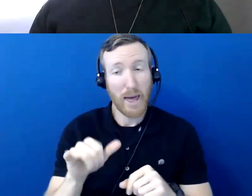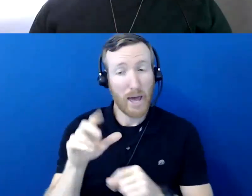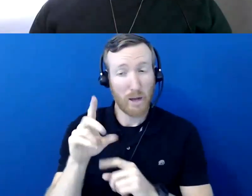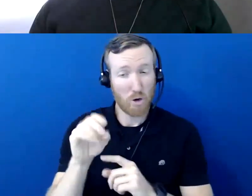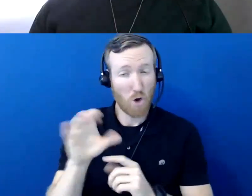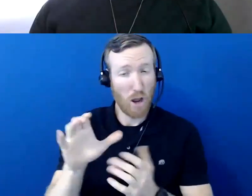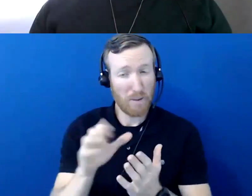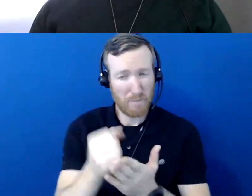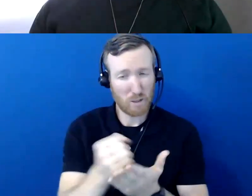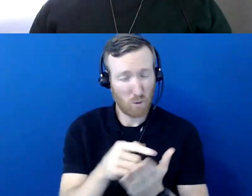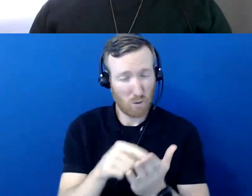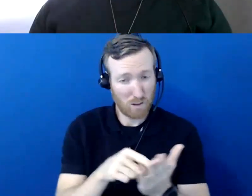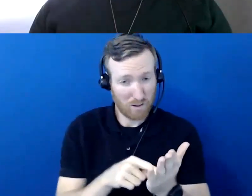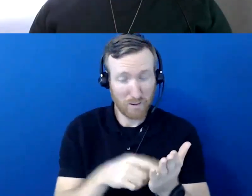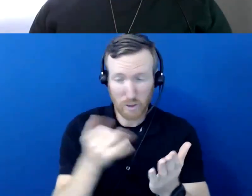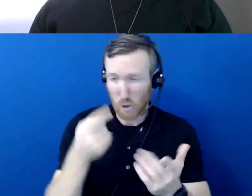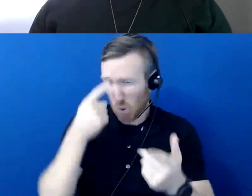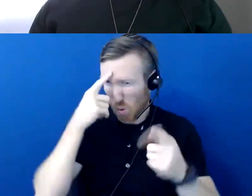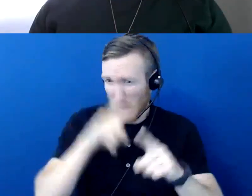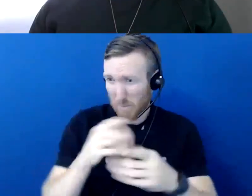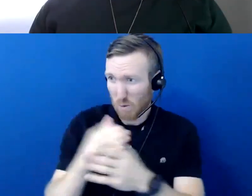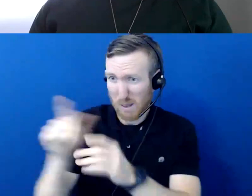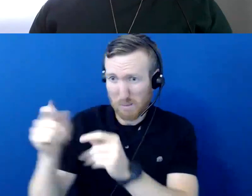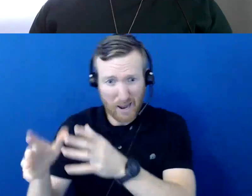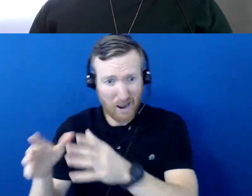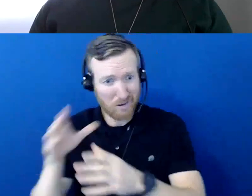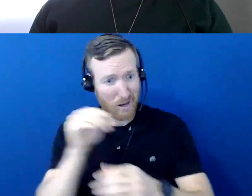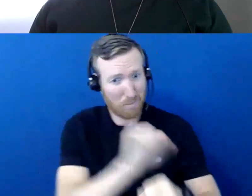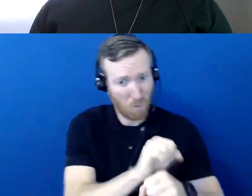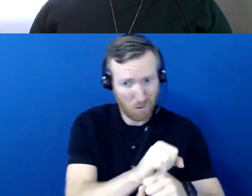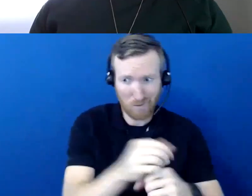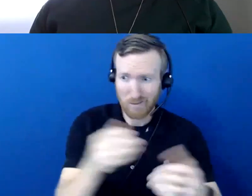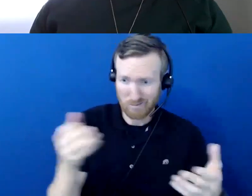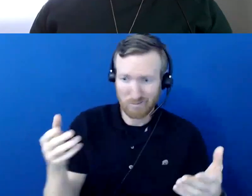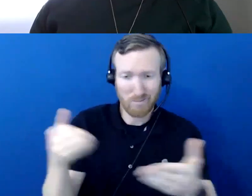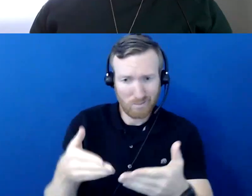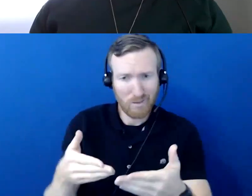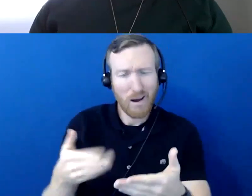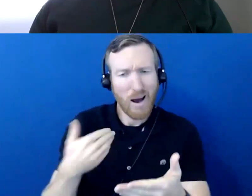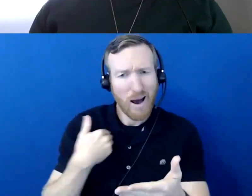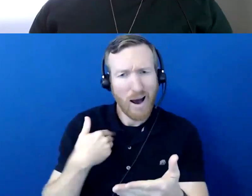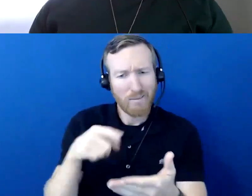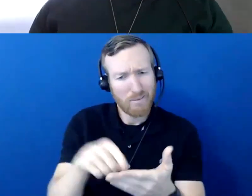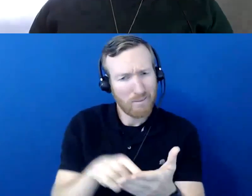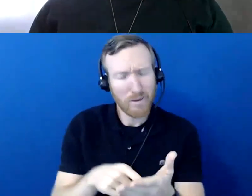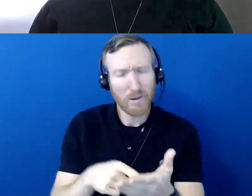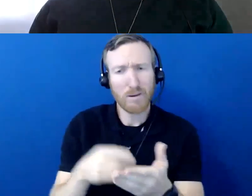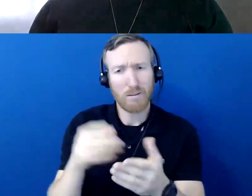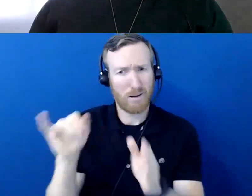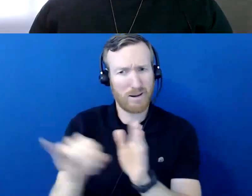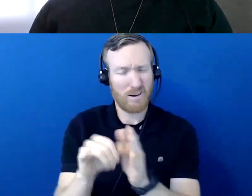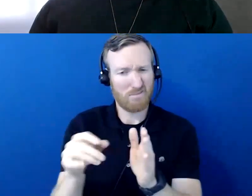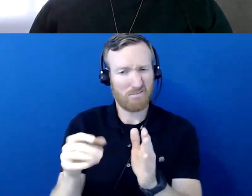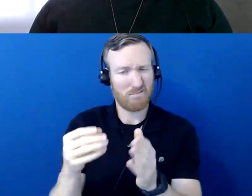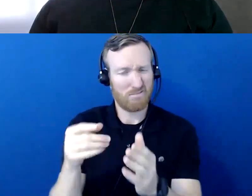agreement between the two parties to implement the solutions that have been identified.